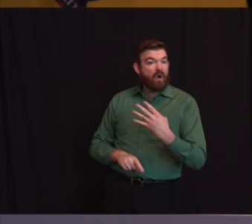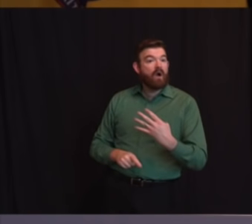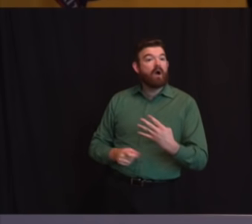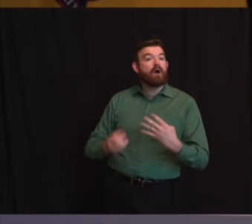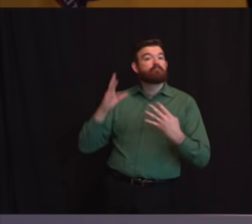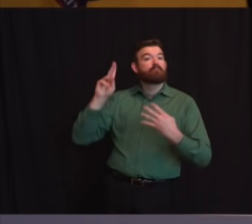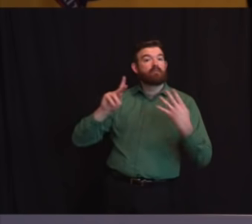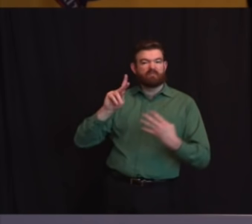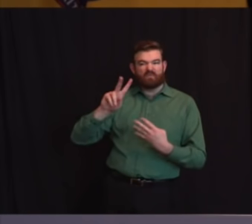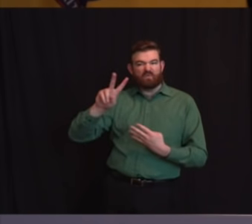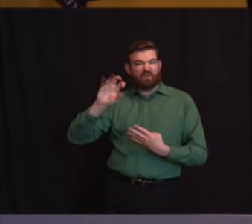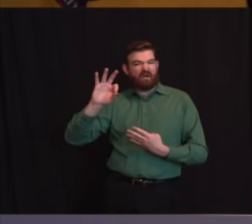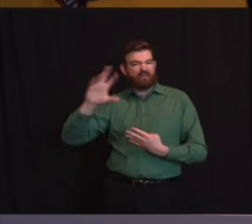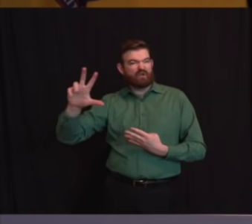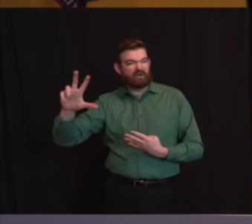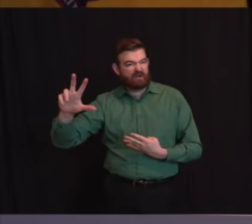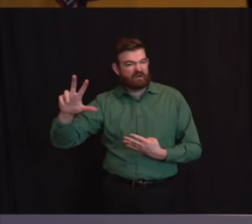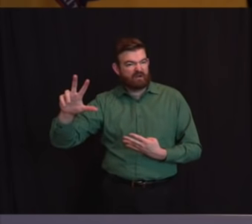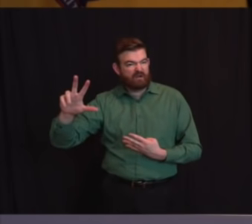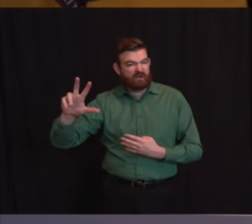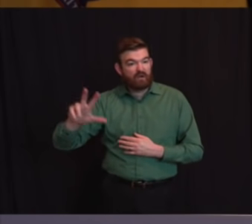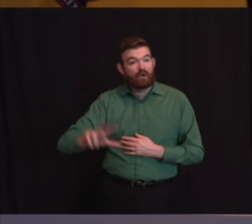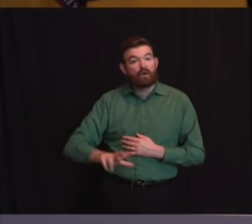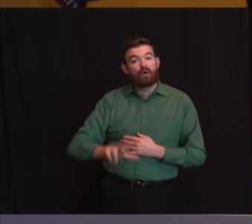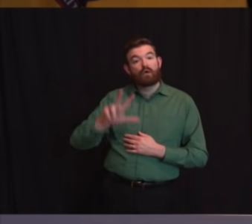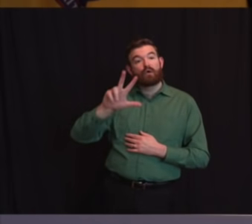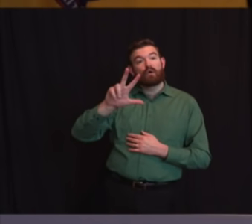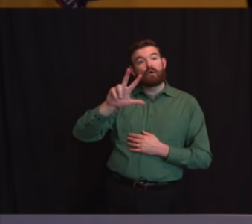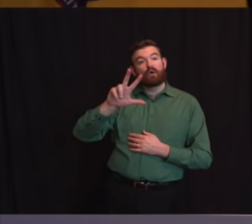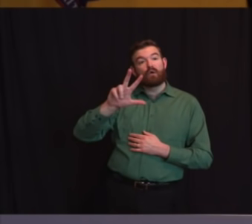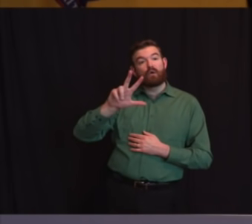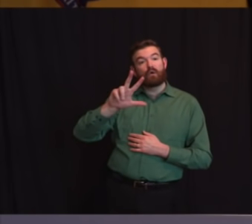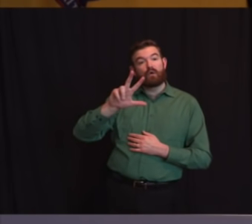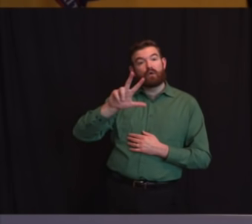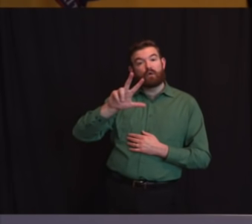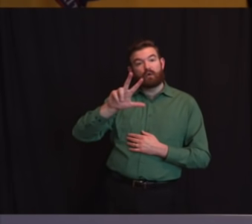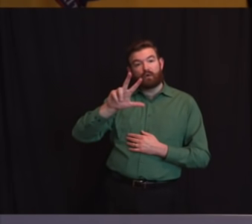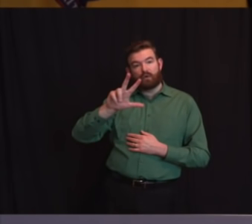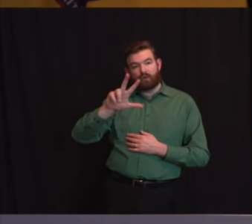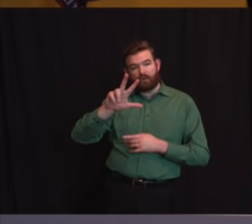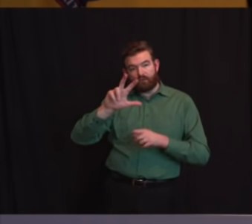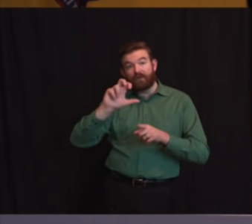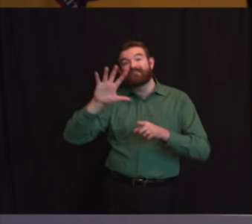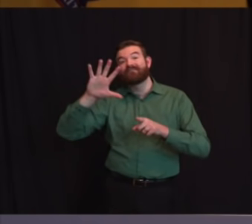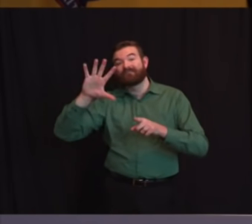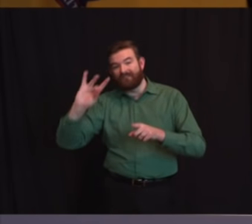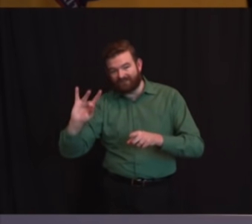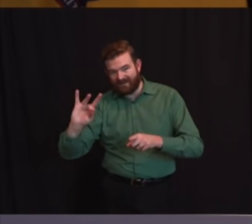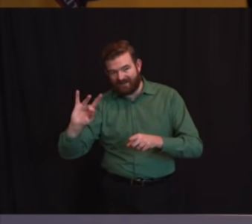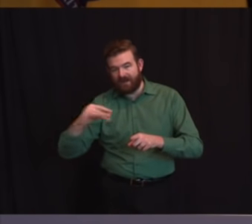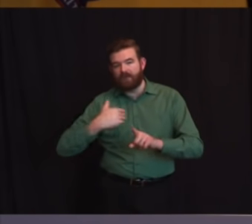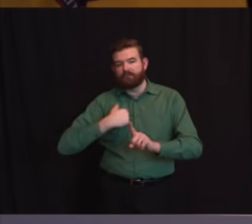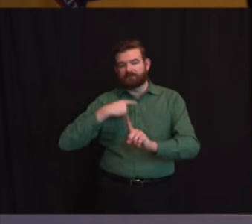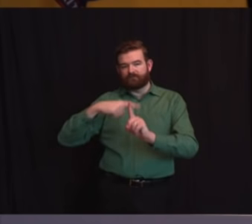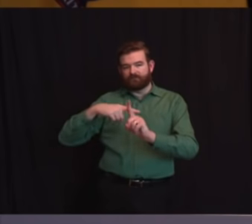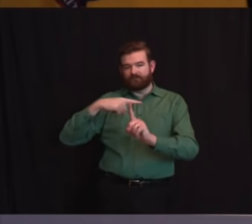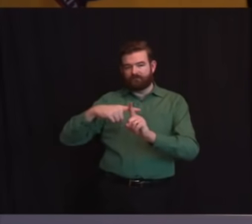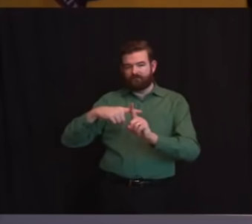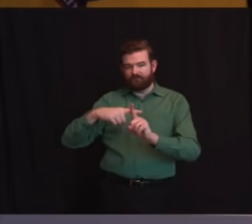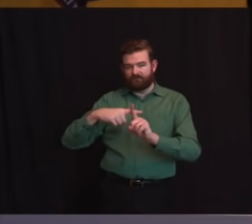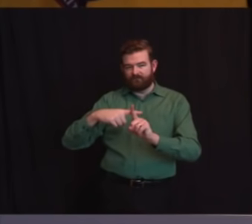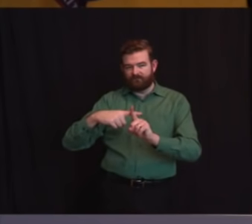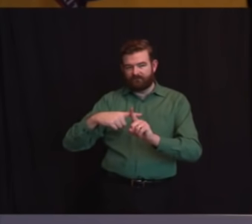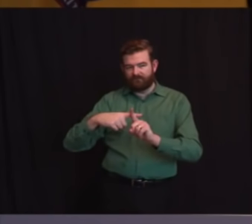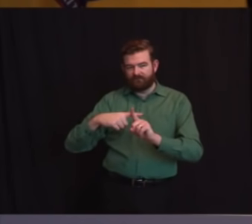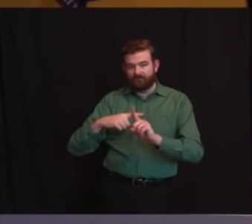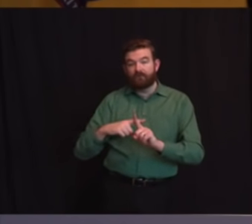been 358 residents that have tested positive for COVID-19, and they are reporting 2